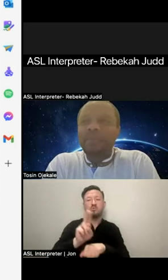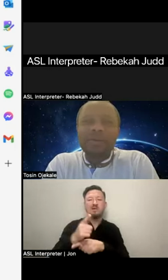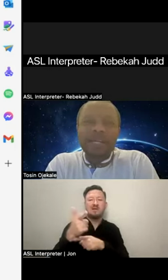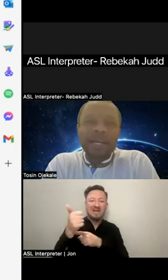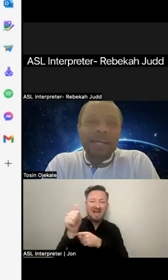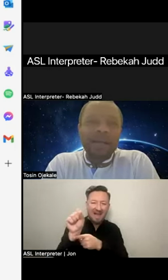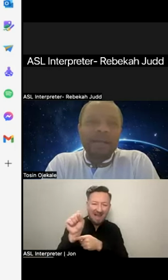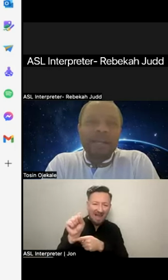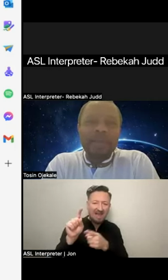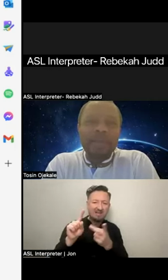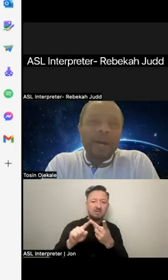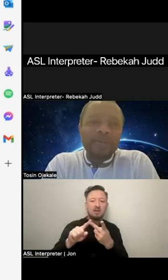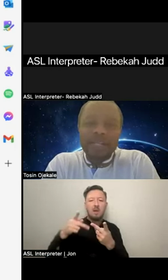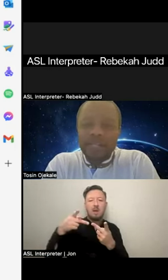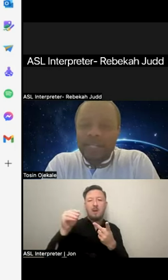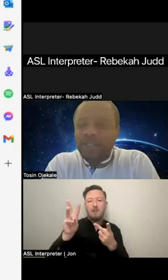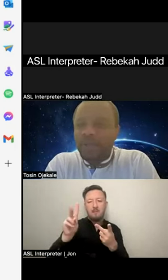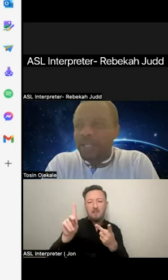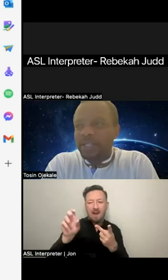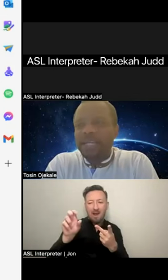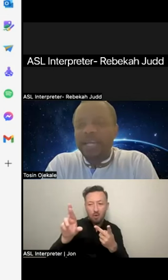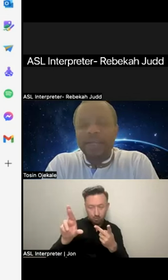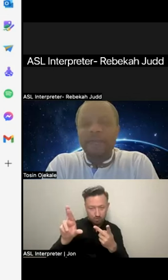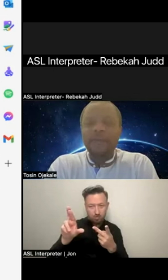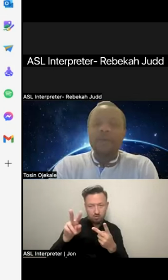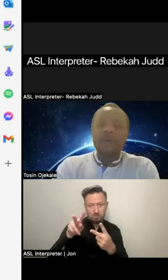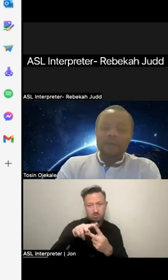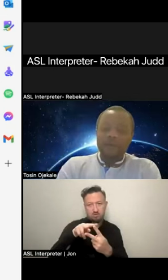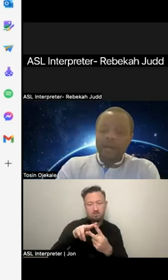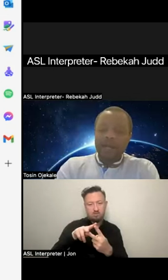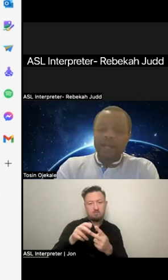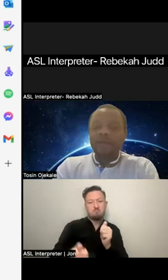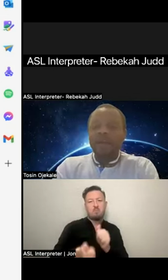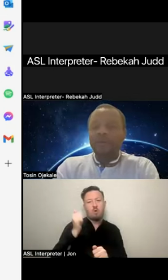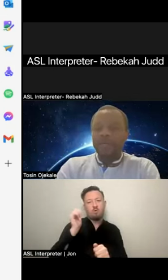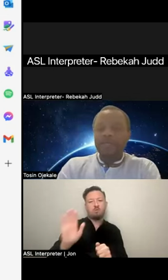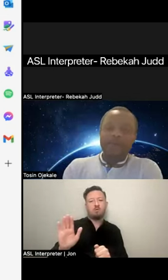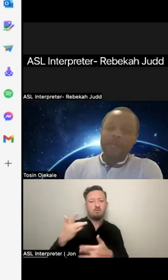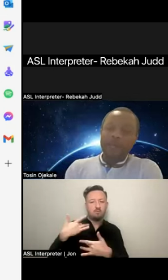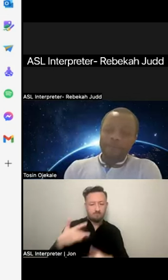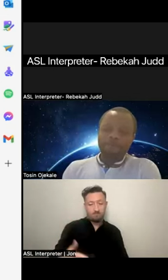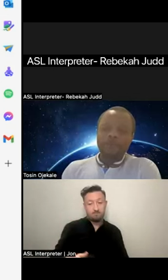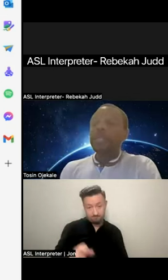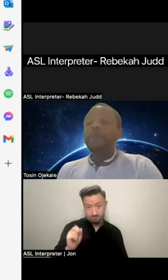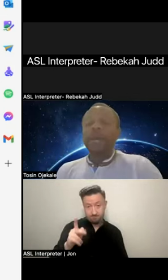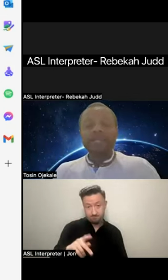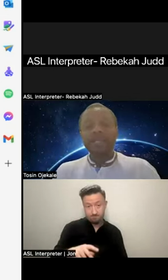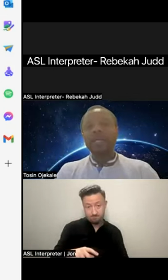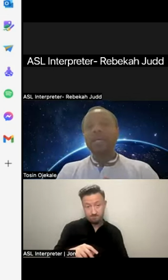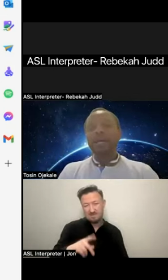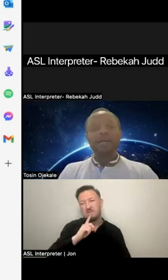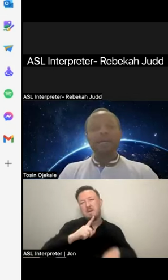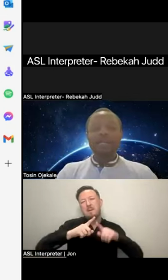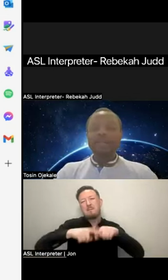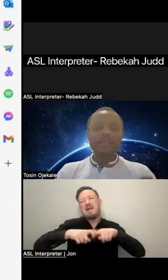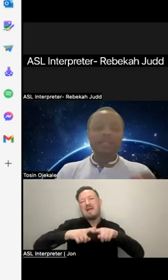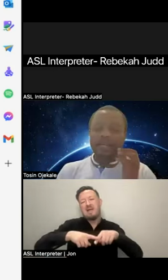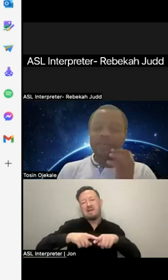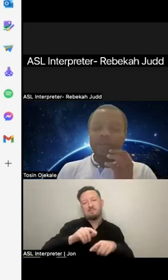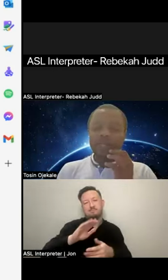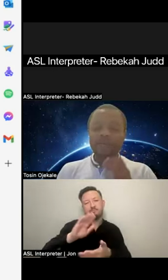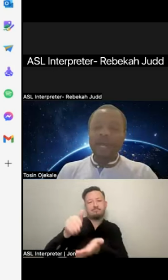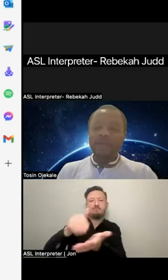like powder, chemical powder in nature and things like that for rack environments. Okay, so it depends. There are